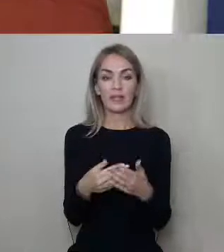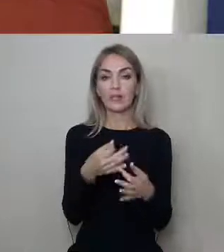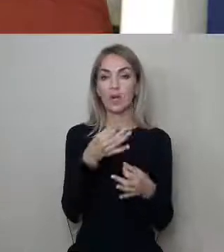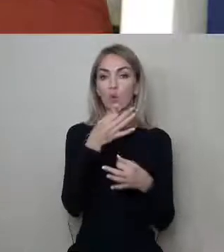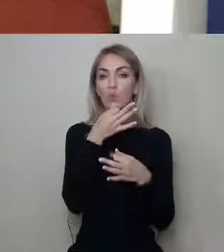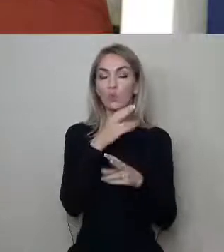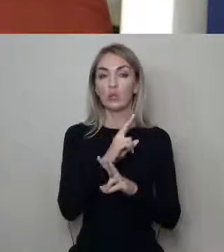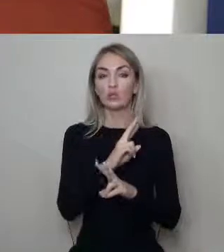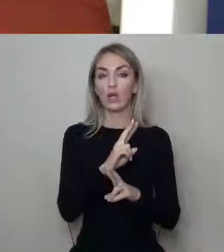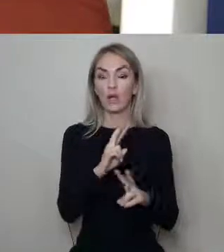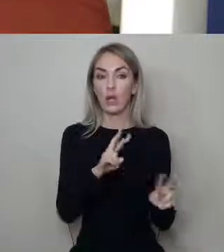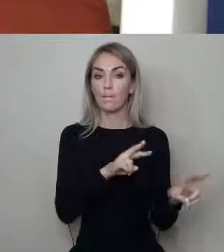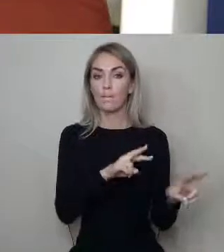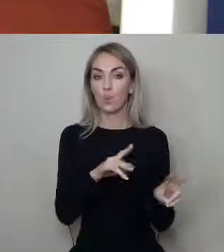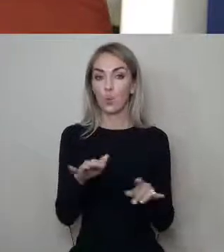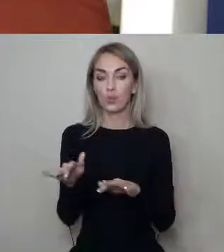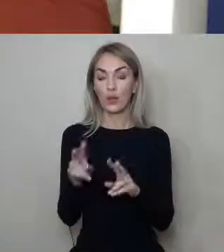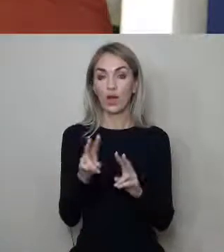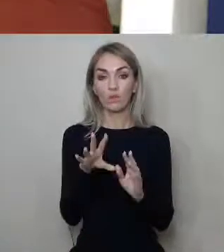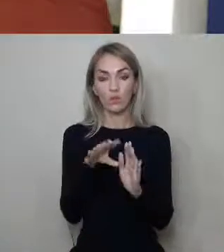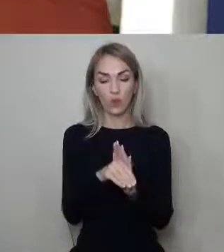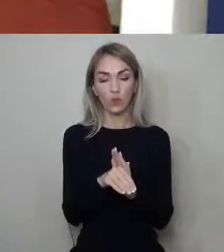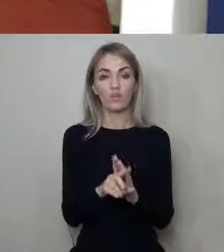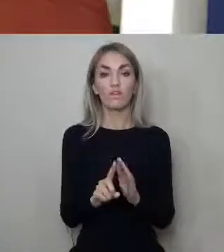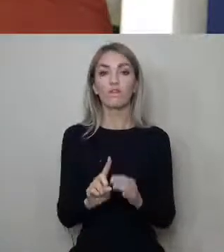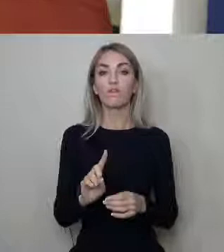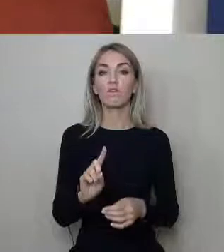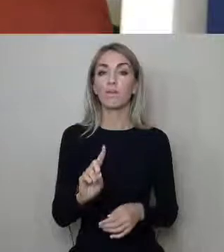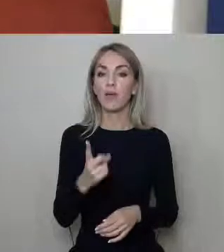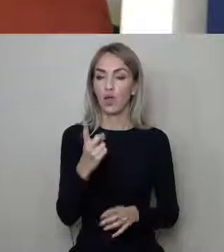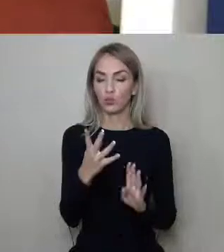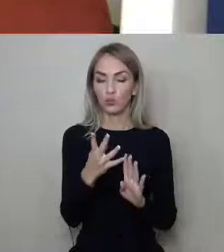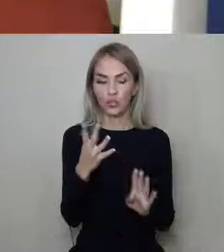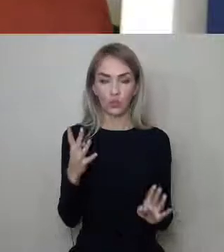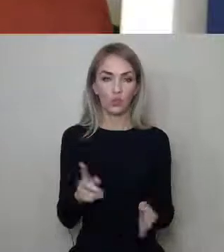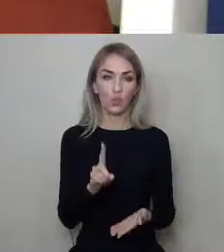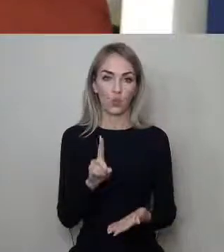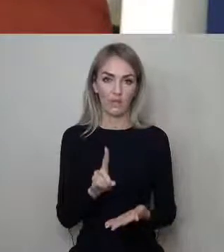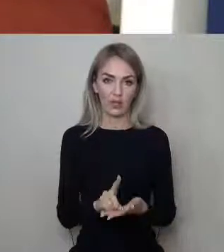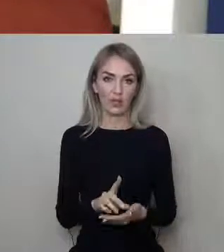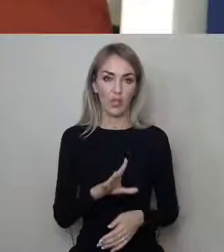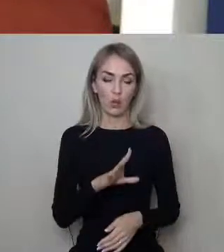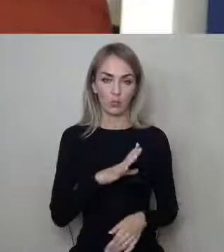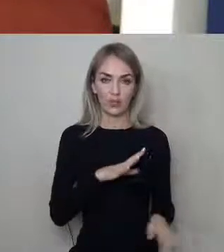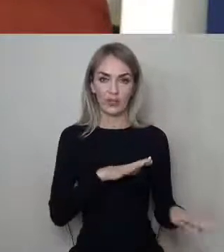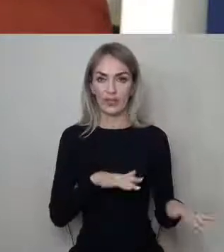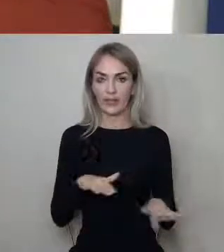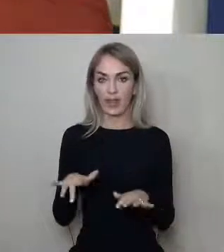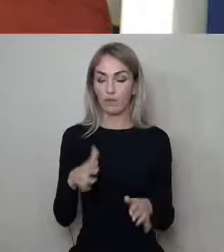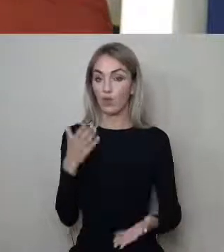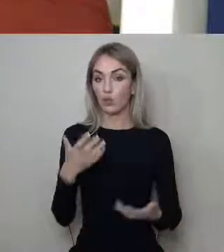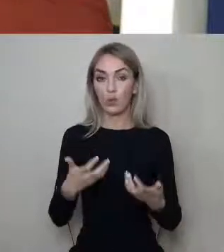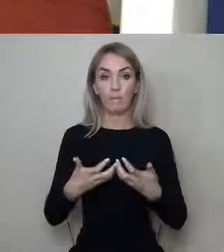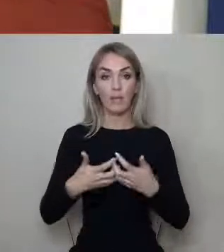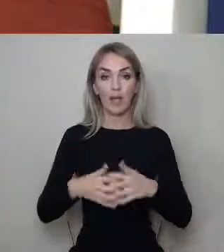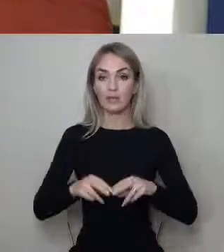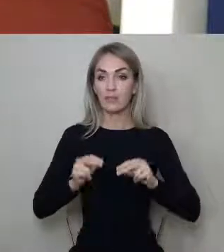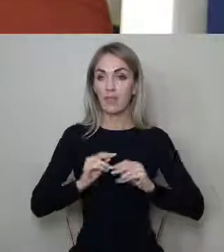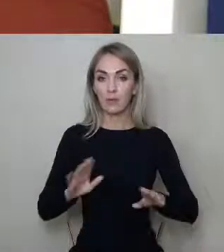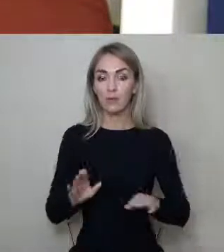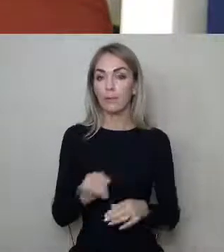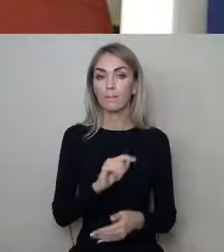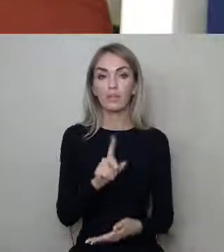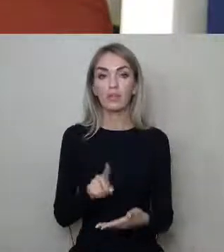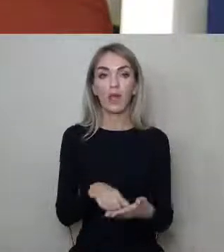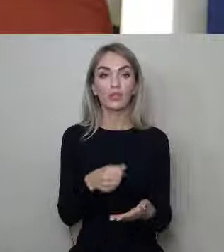It seems to me that any procedure that is implemented, well, should be effective. And if that's unworking